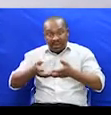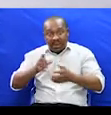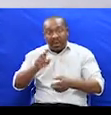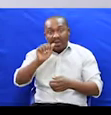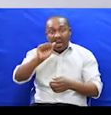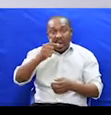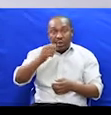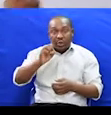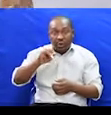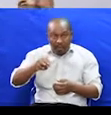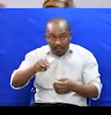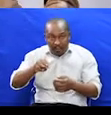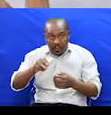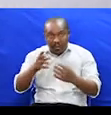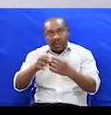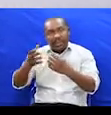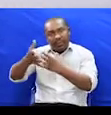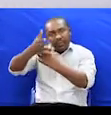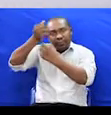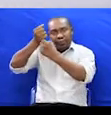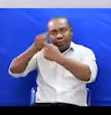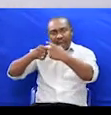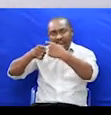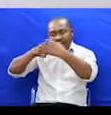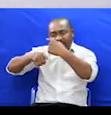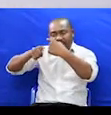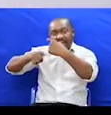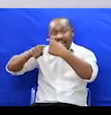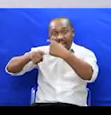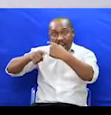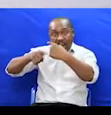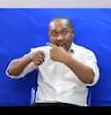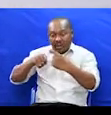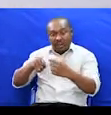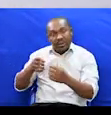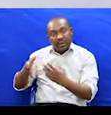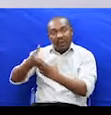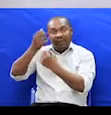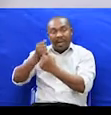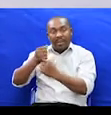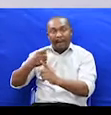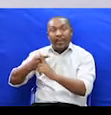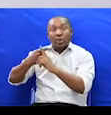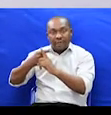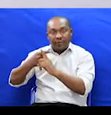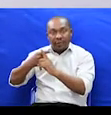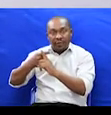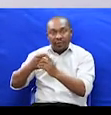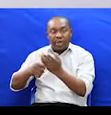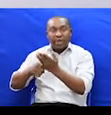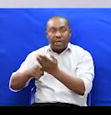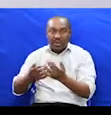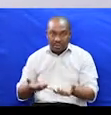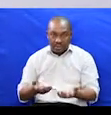he said at the center of that atom there is what? A positive charge. And this